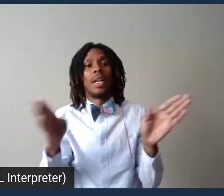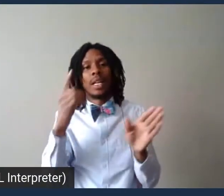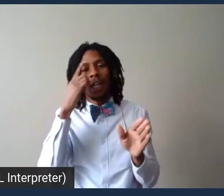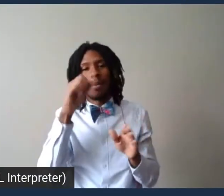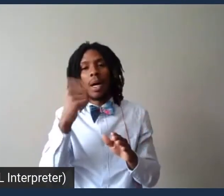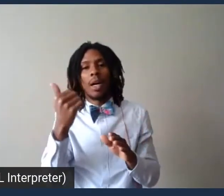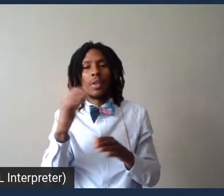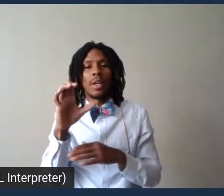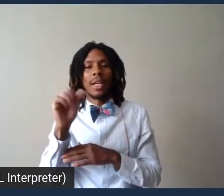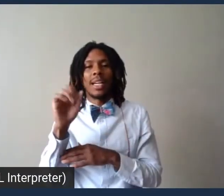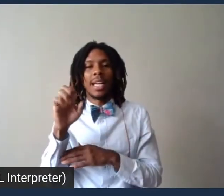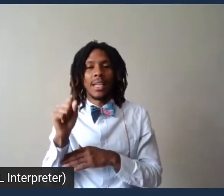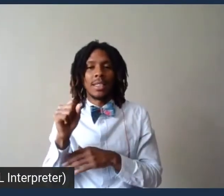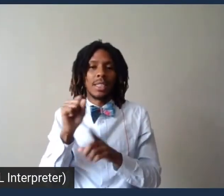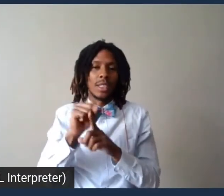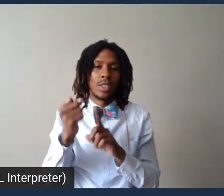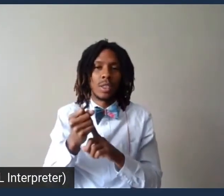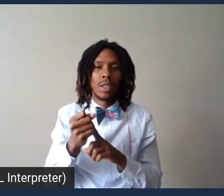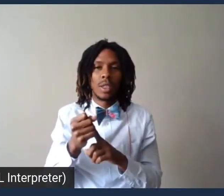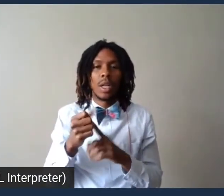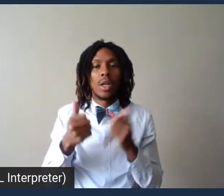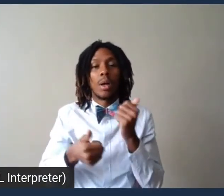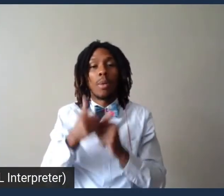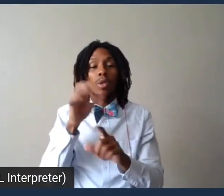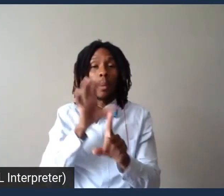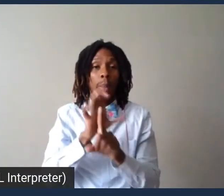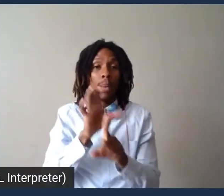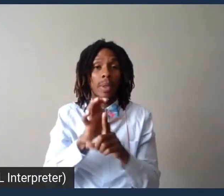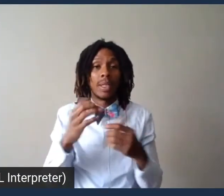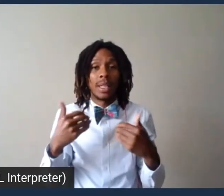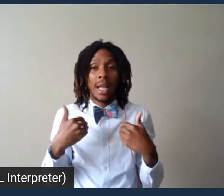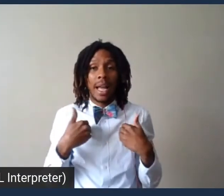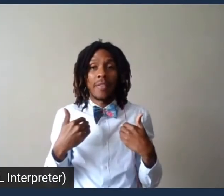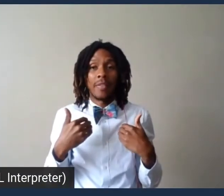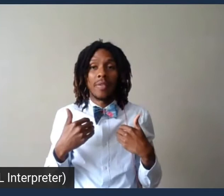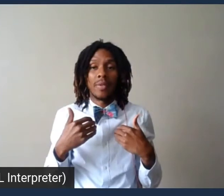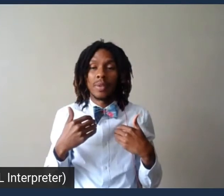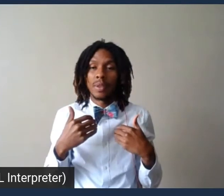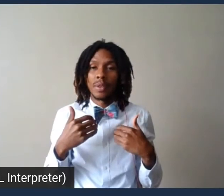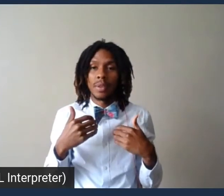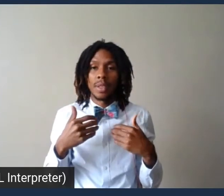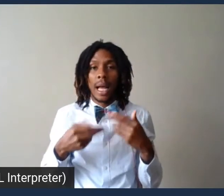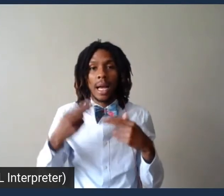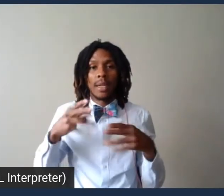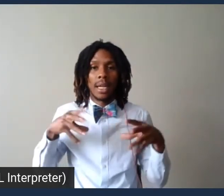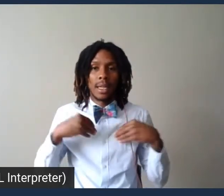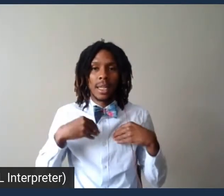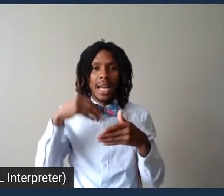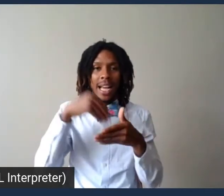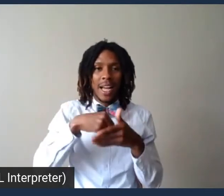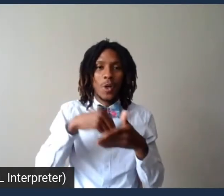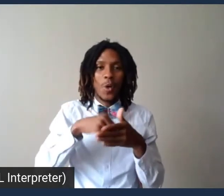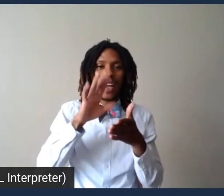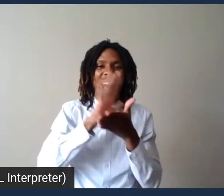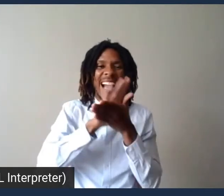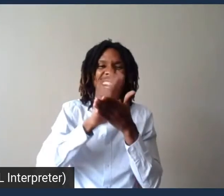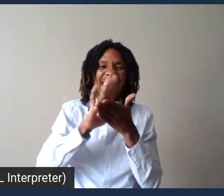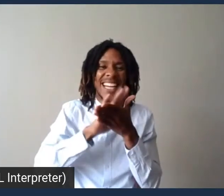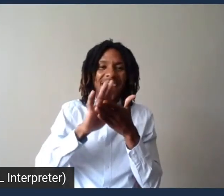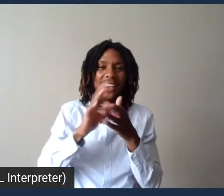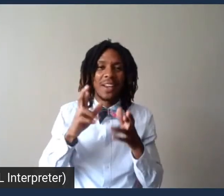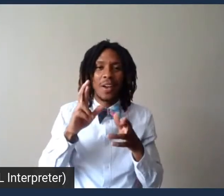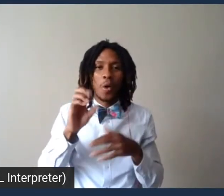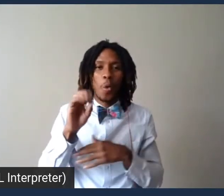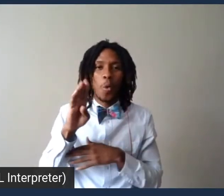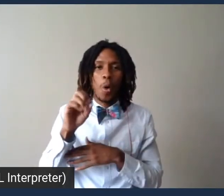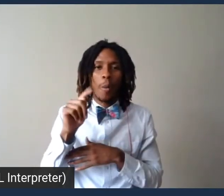cases. The most popular ones that has already gained acceptance is, indoor cleaning robots. But there's